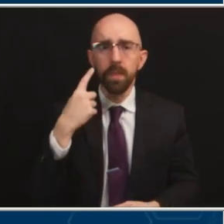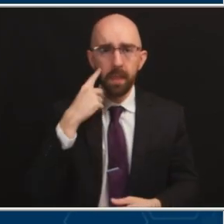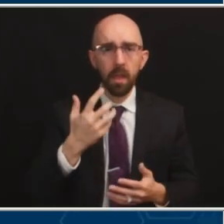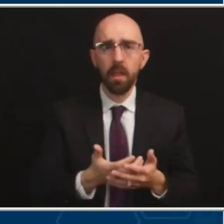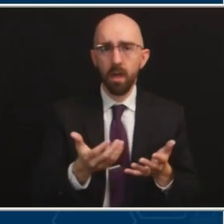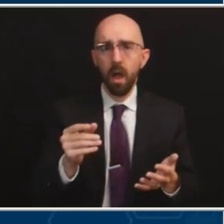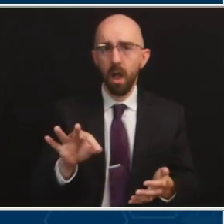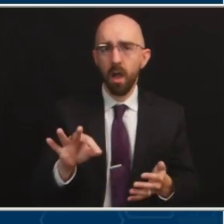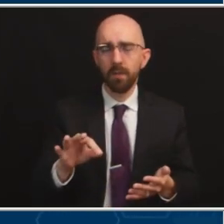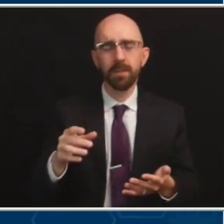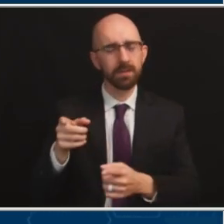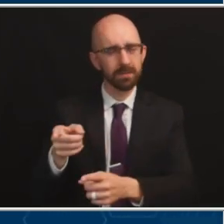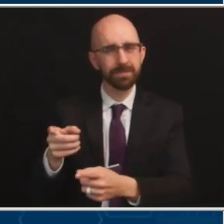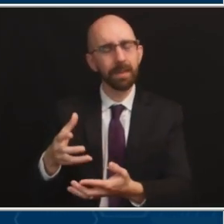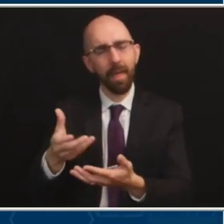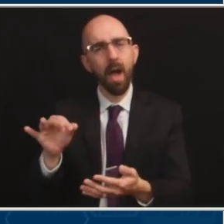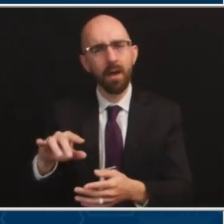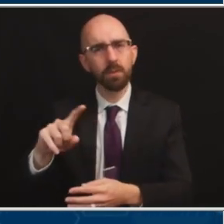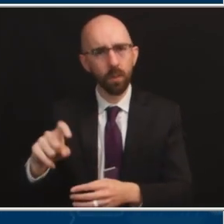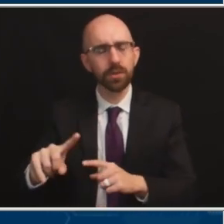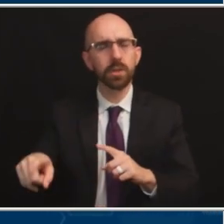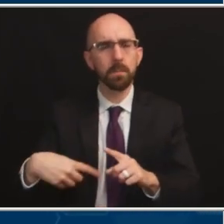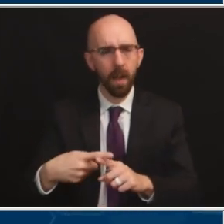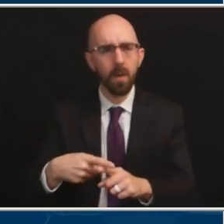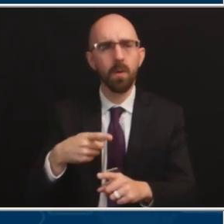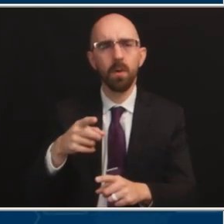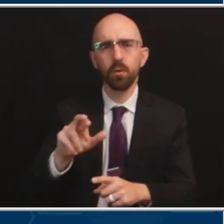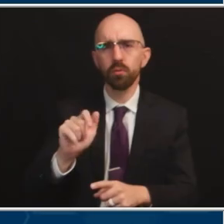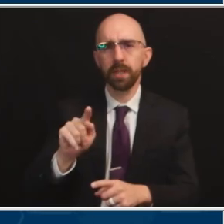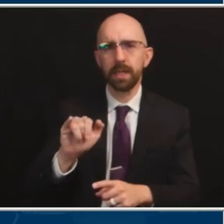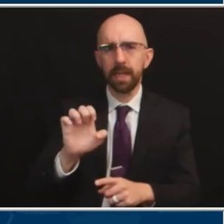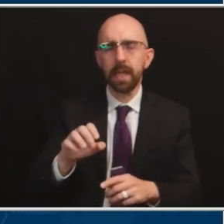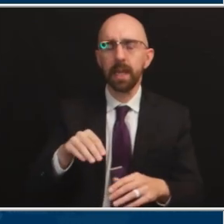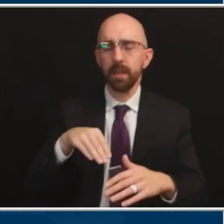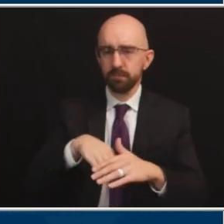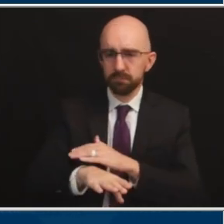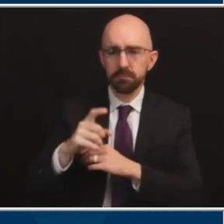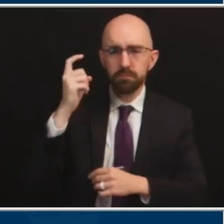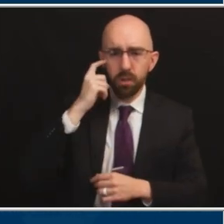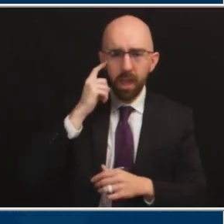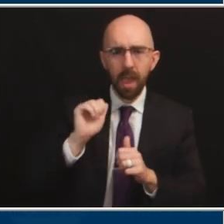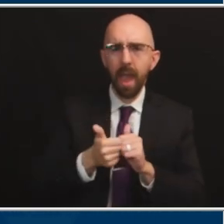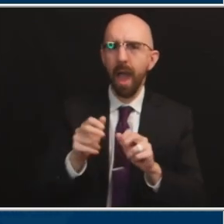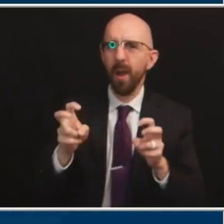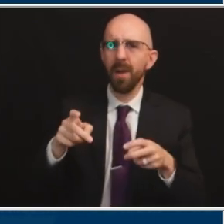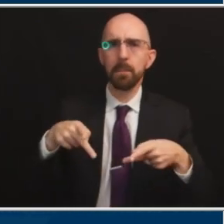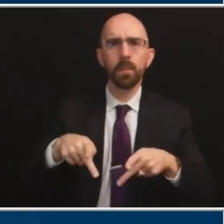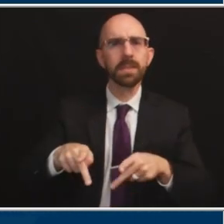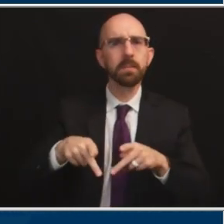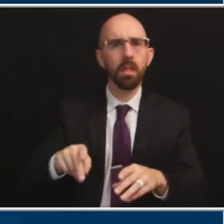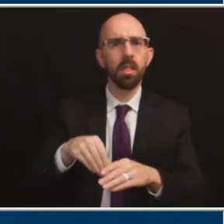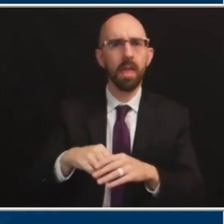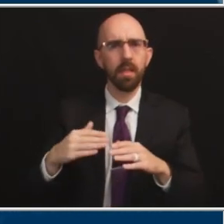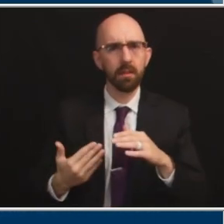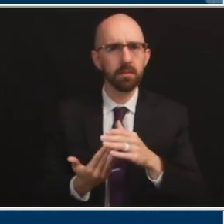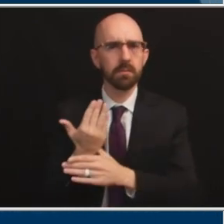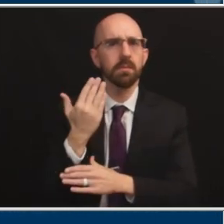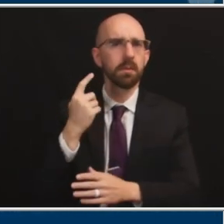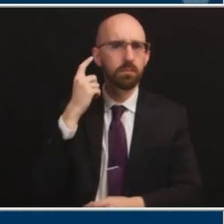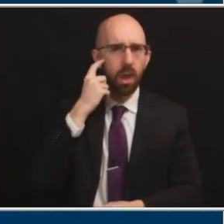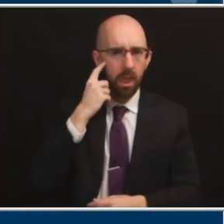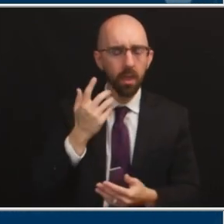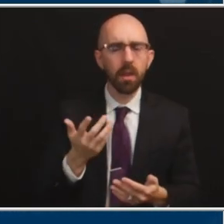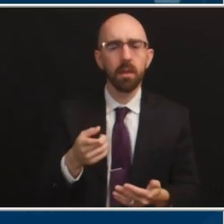about whether creatine gets into the brain, how permissible to the brain it is. And so this is actually showing that